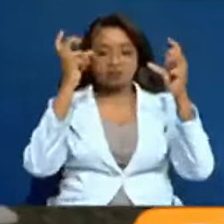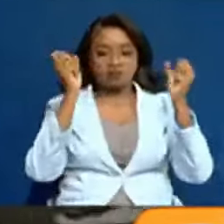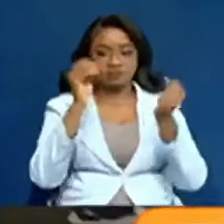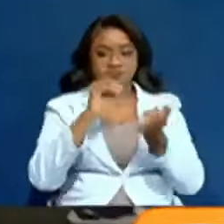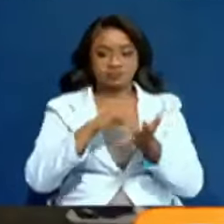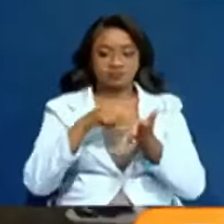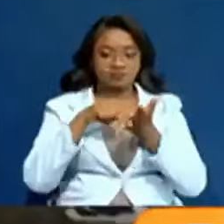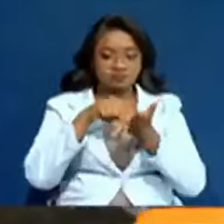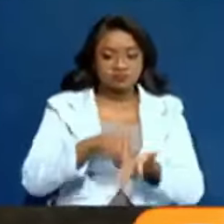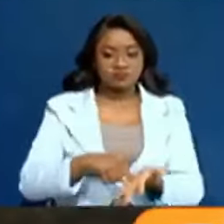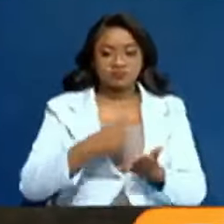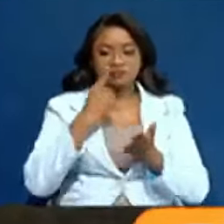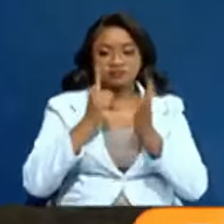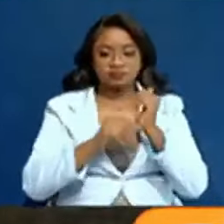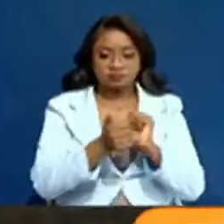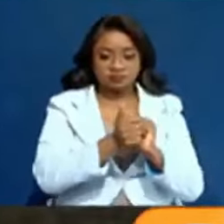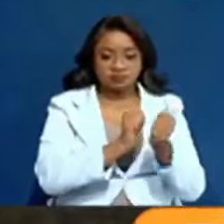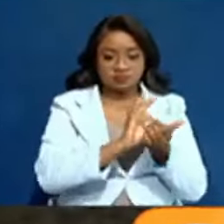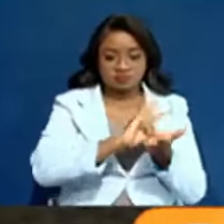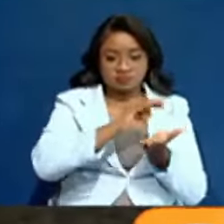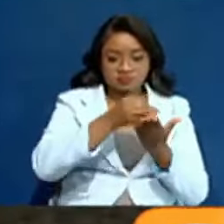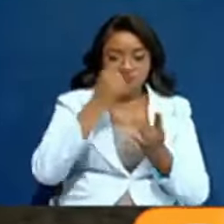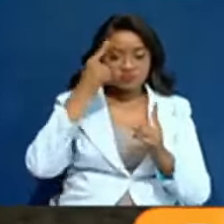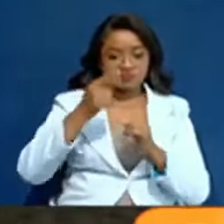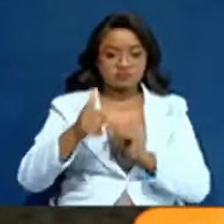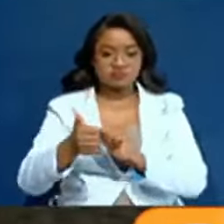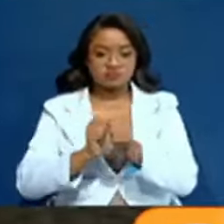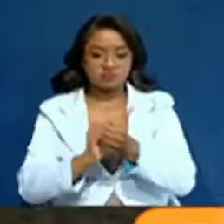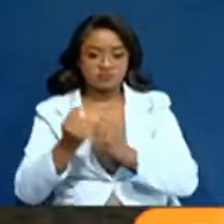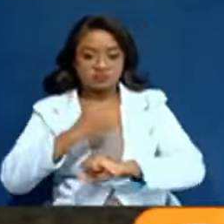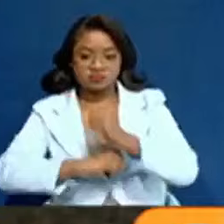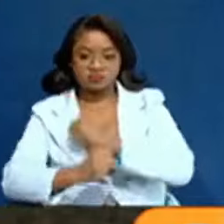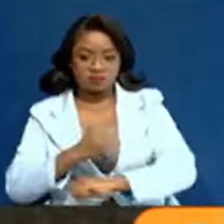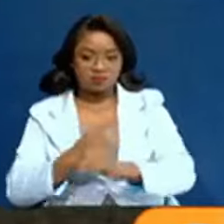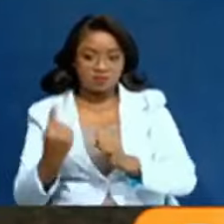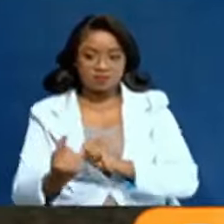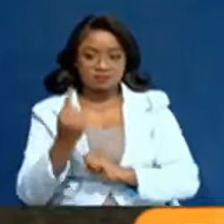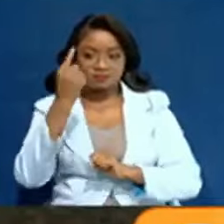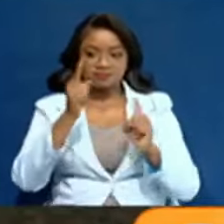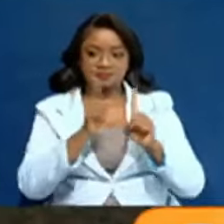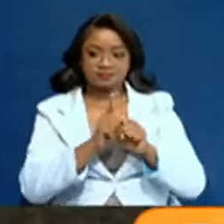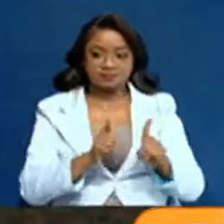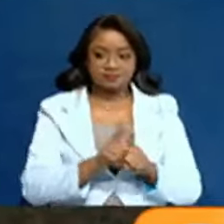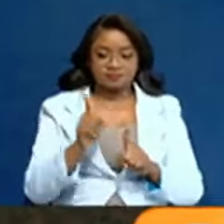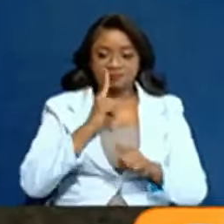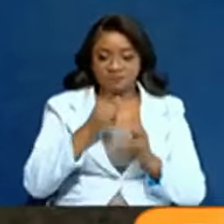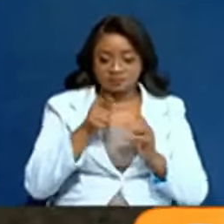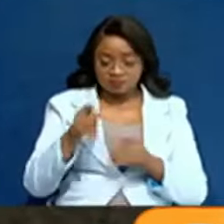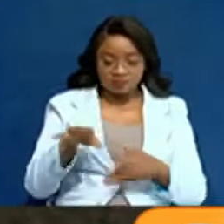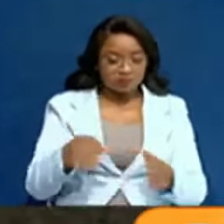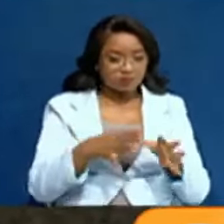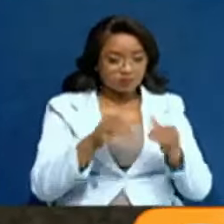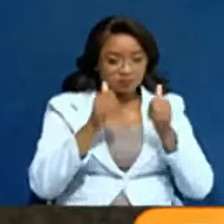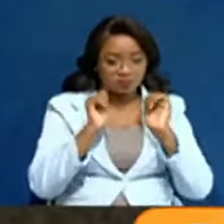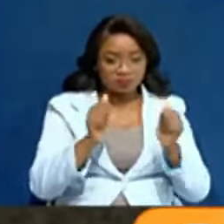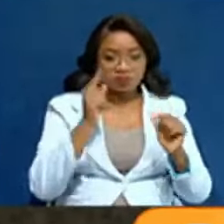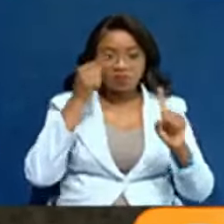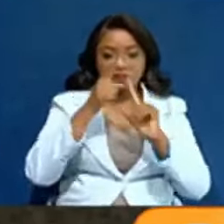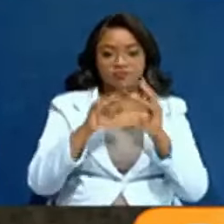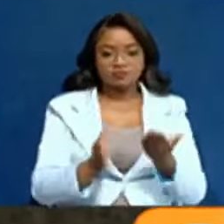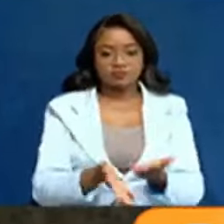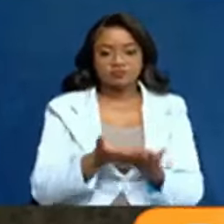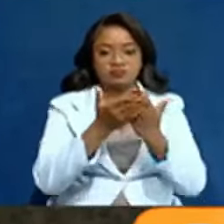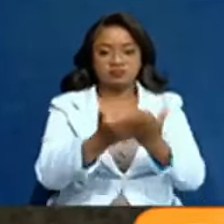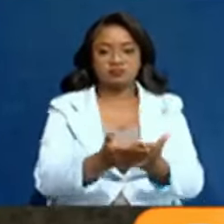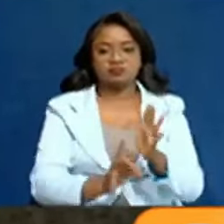reiterated that the sports fund will be purely for sporting activities and nothing else. This is a bold move that will ensure that the funds go into developing sports in the